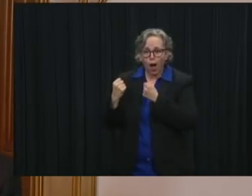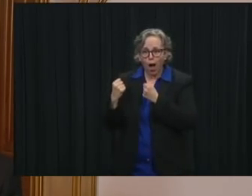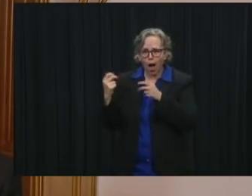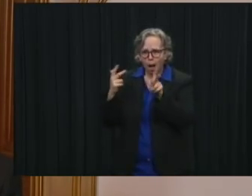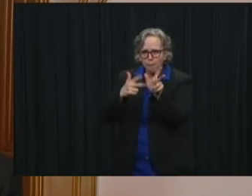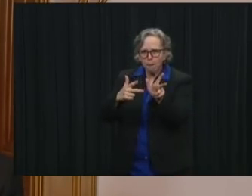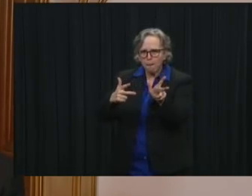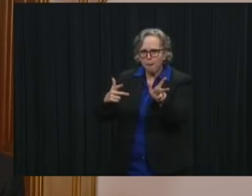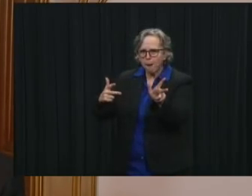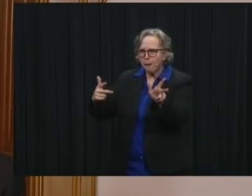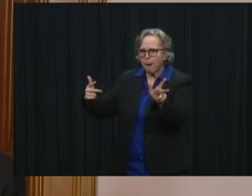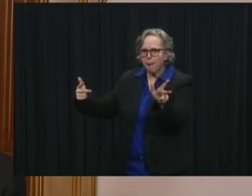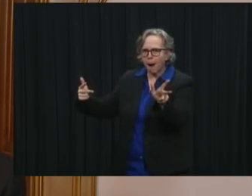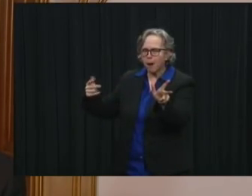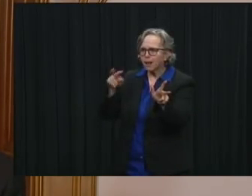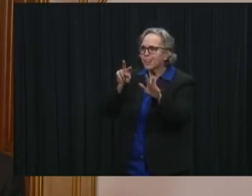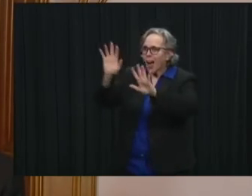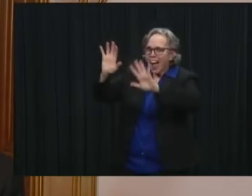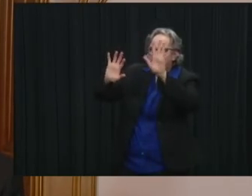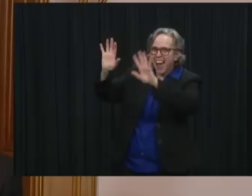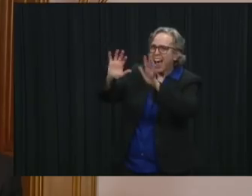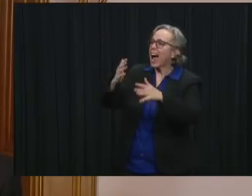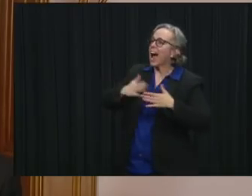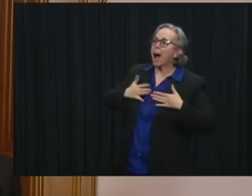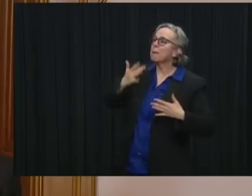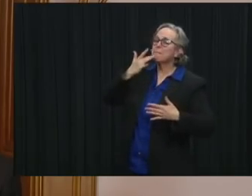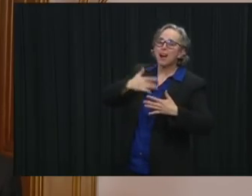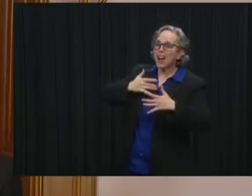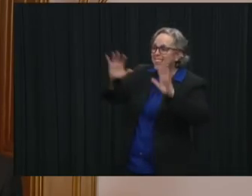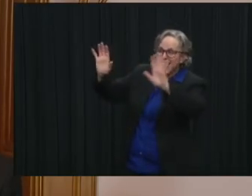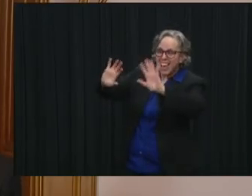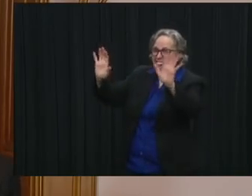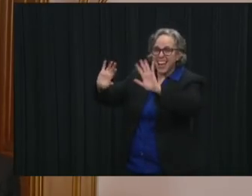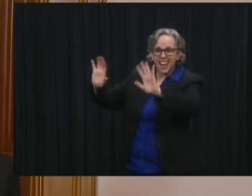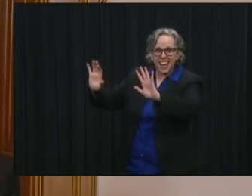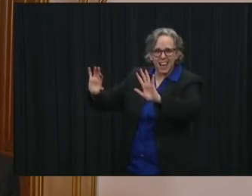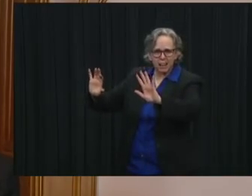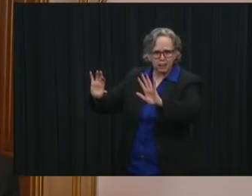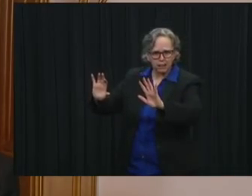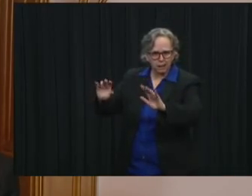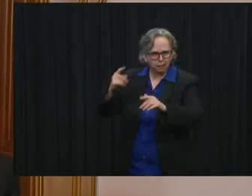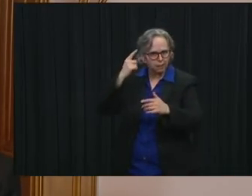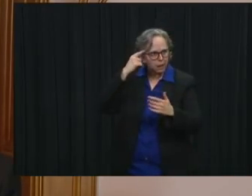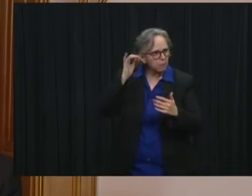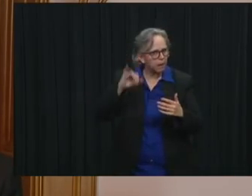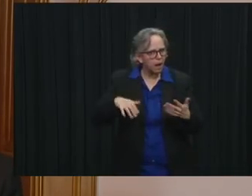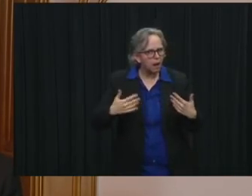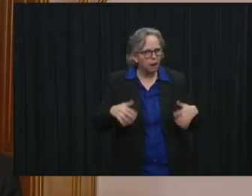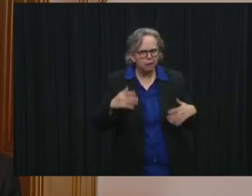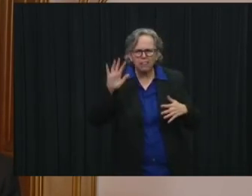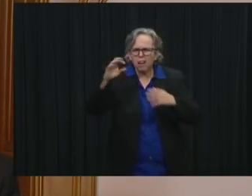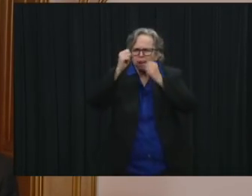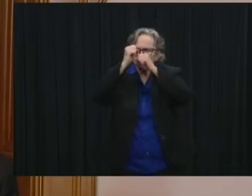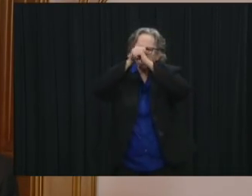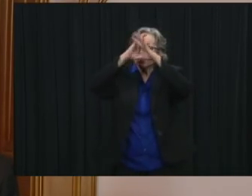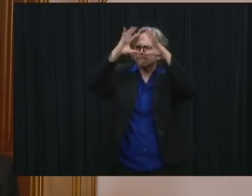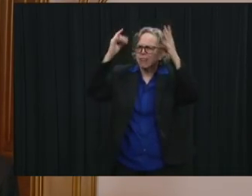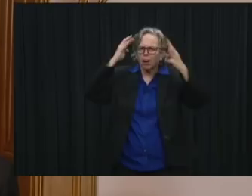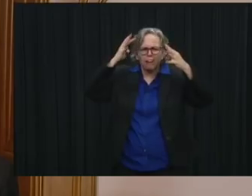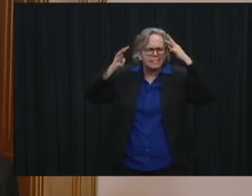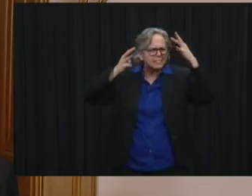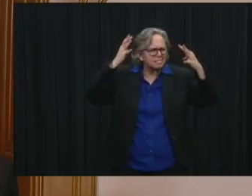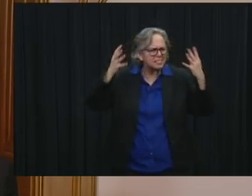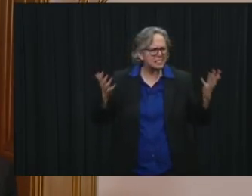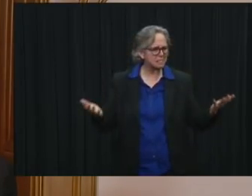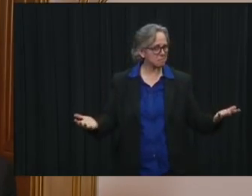car. You know, are we going to think of creative things like that to do? You know, so I think we have to think of this as a time that we